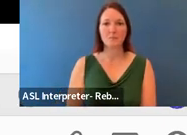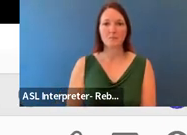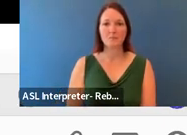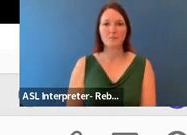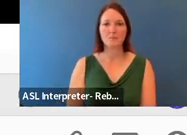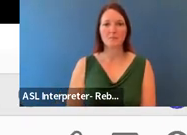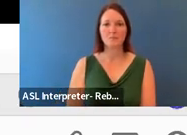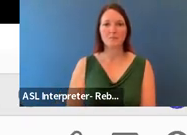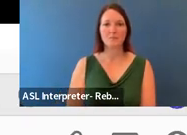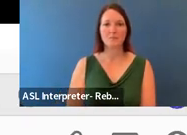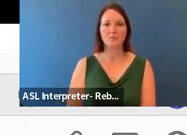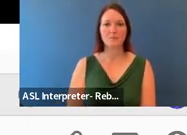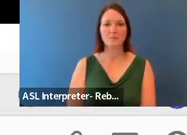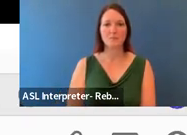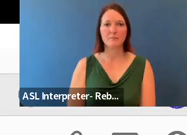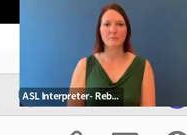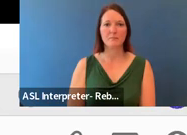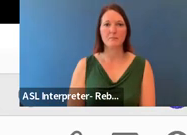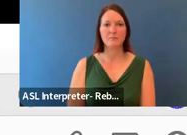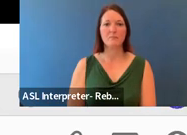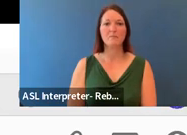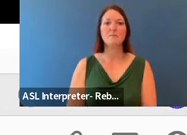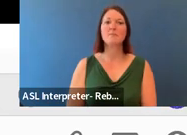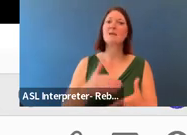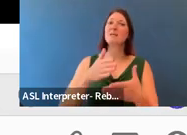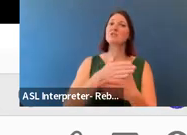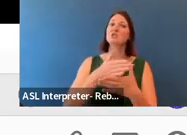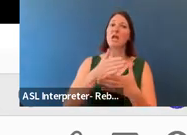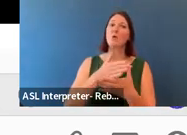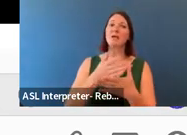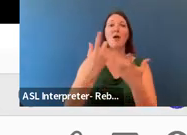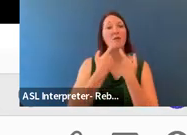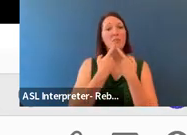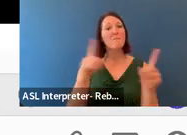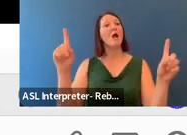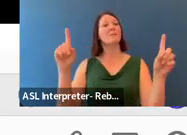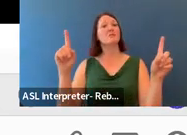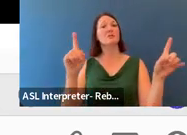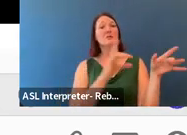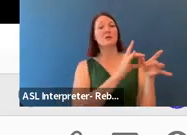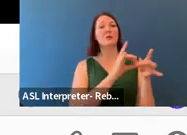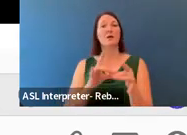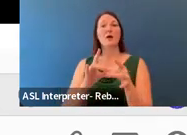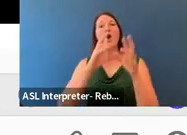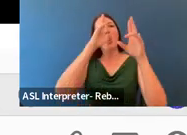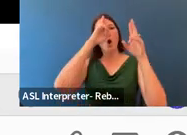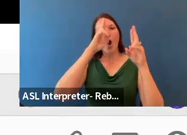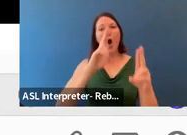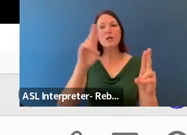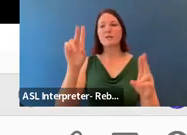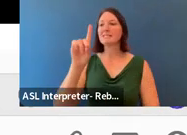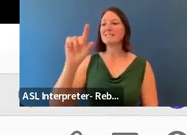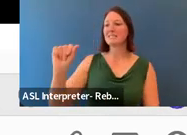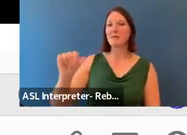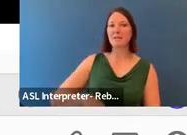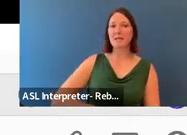And I thought that the sharing of the proclamation in honor of Disability Pride Month, the mayor